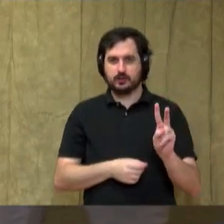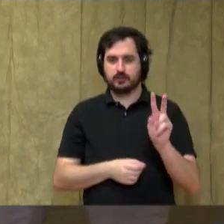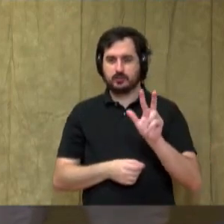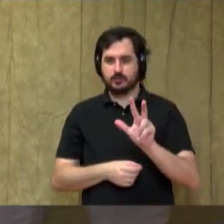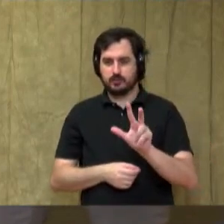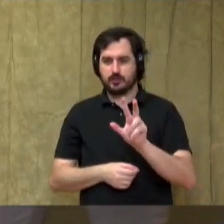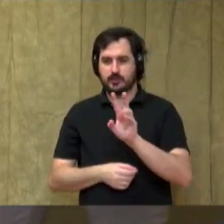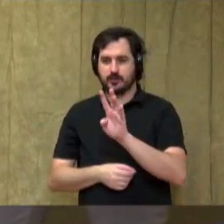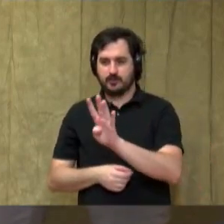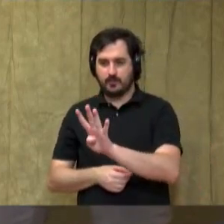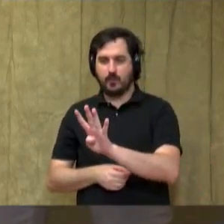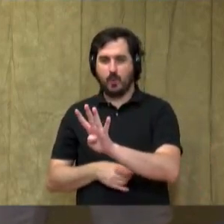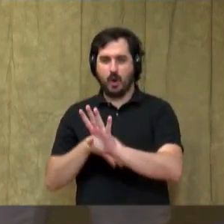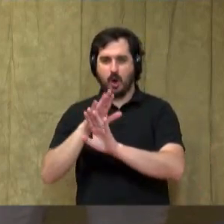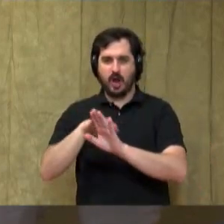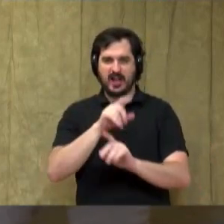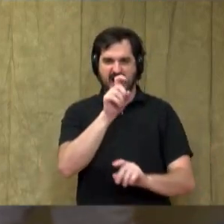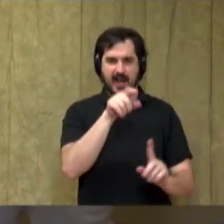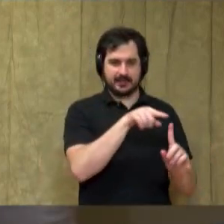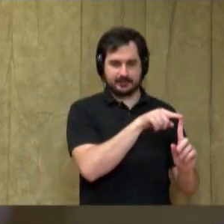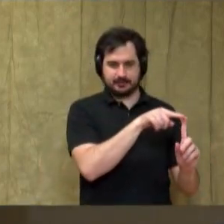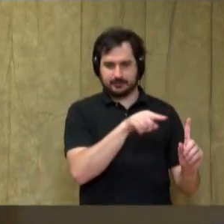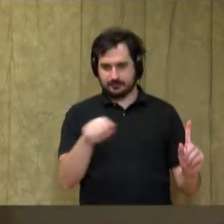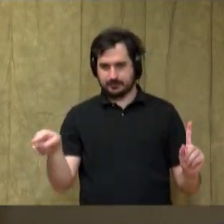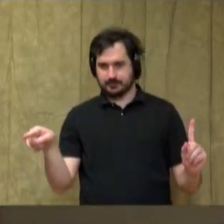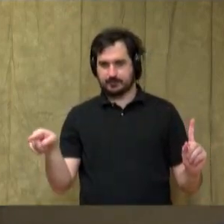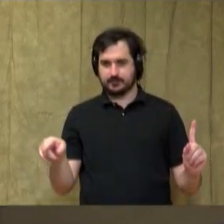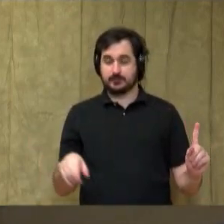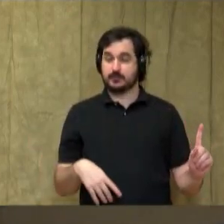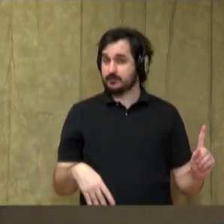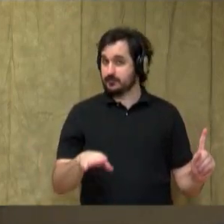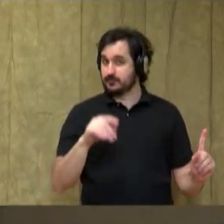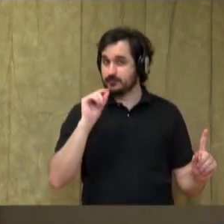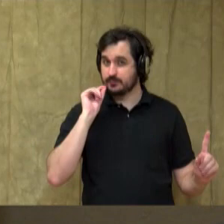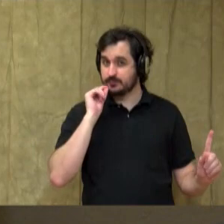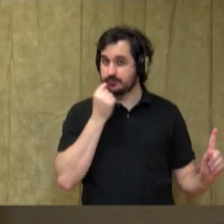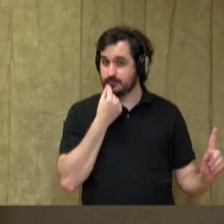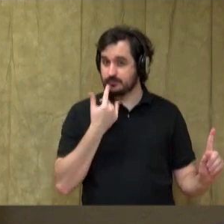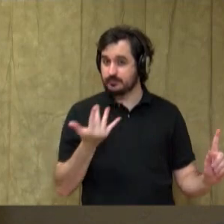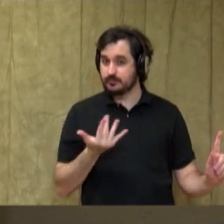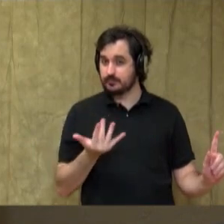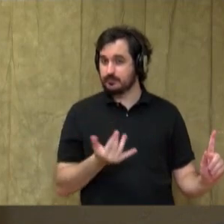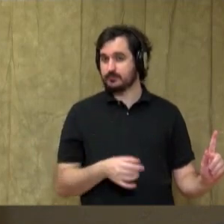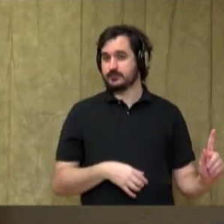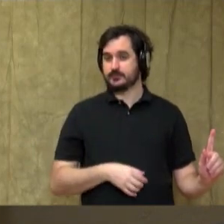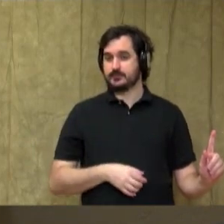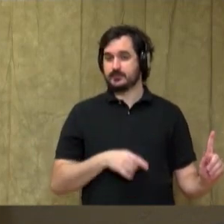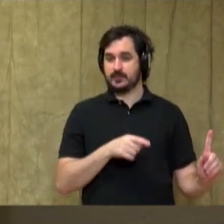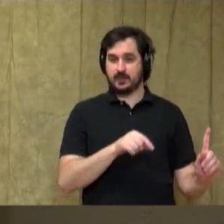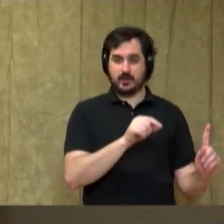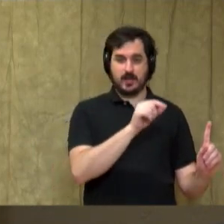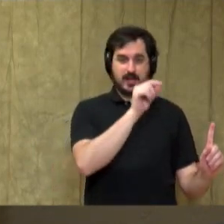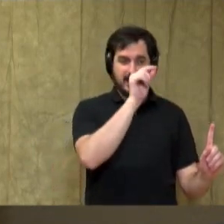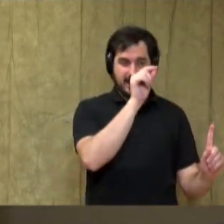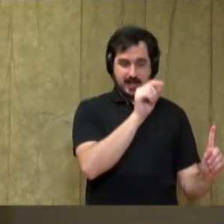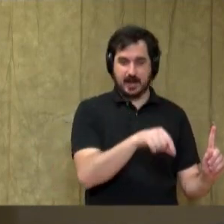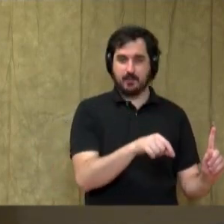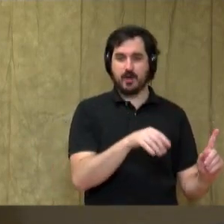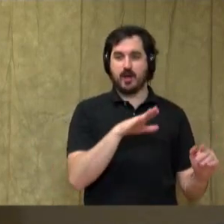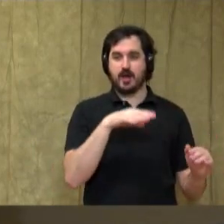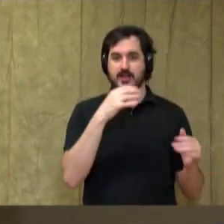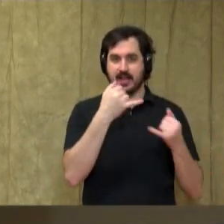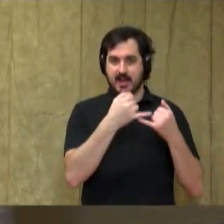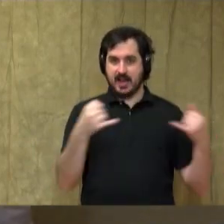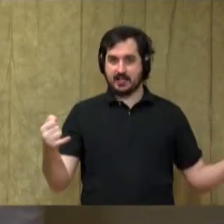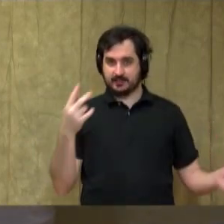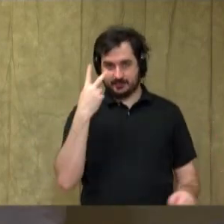on that x-axis. Now the cool part about this is you label on the lines that you